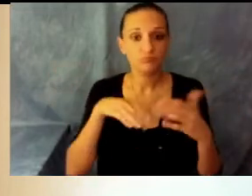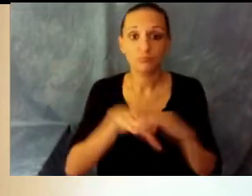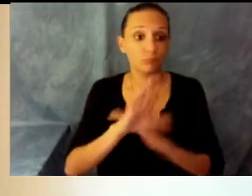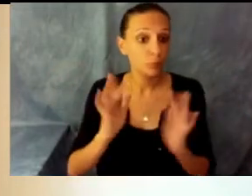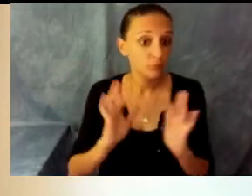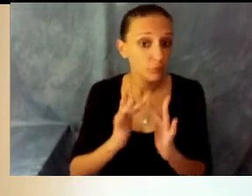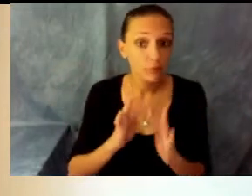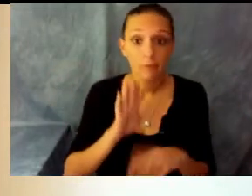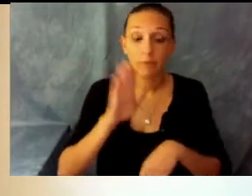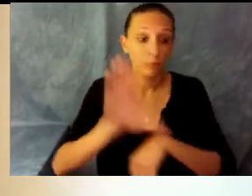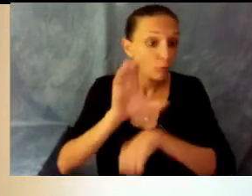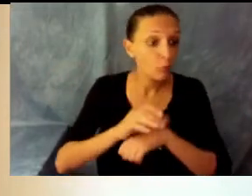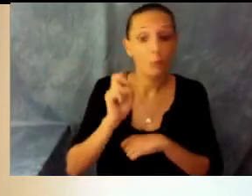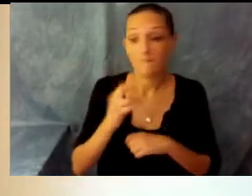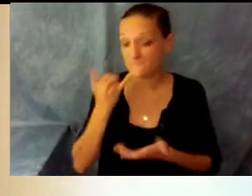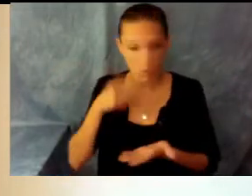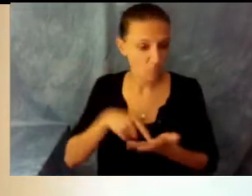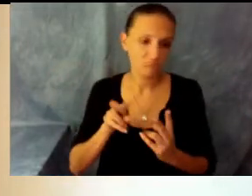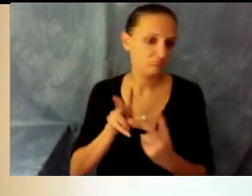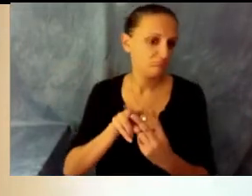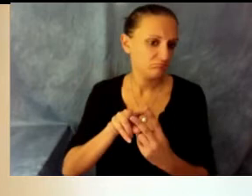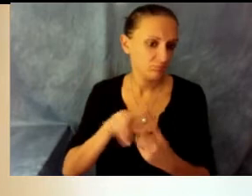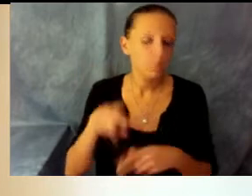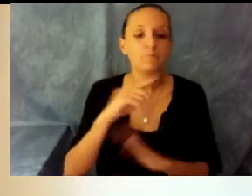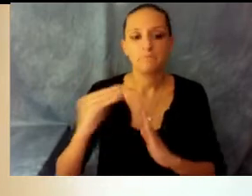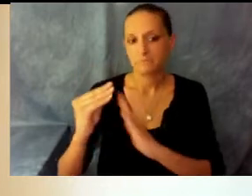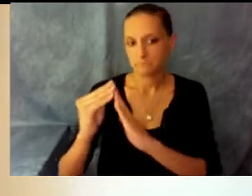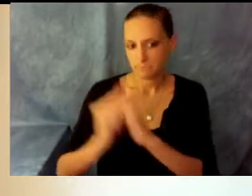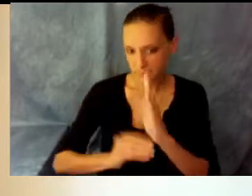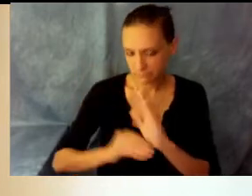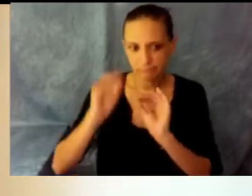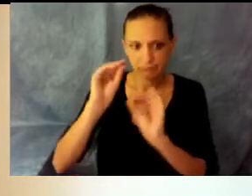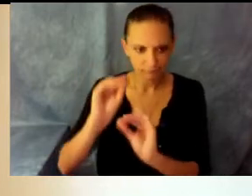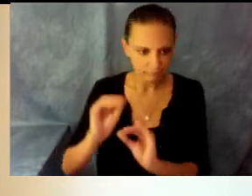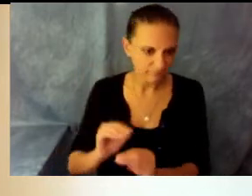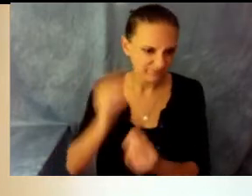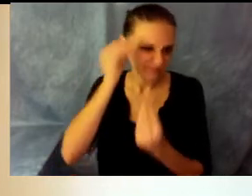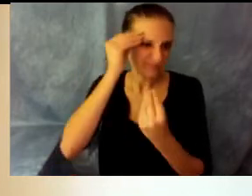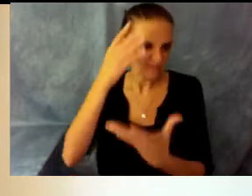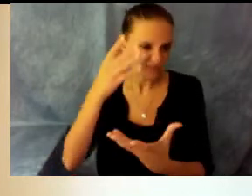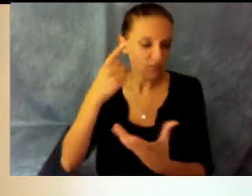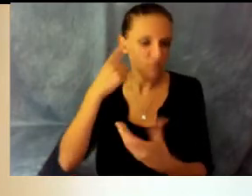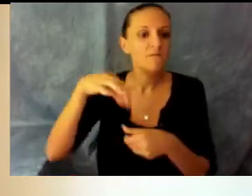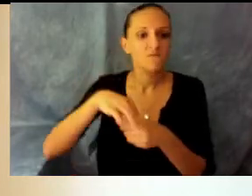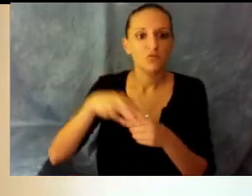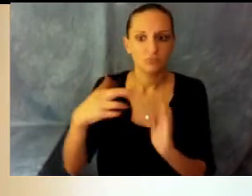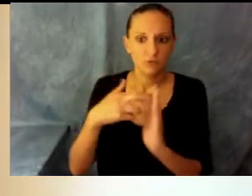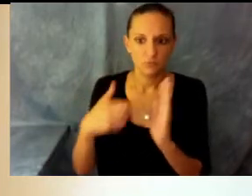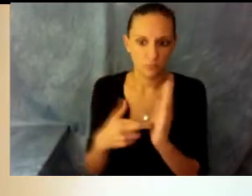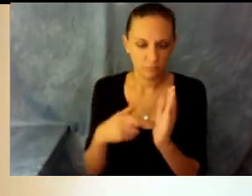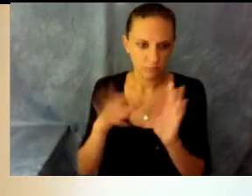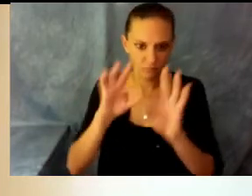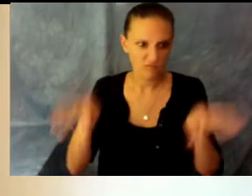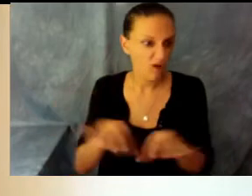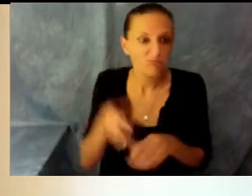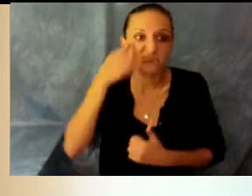open it. You complete the sections of a voter registration form, just like if